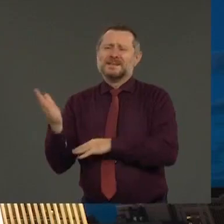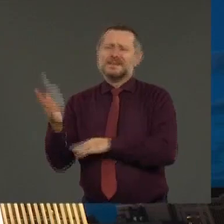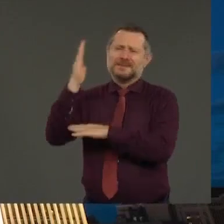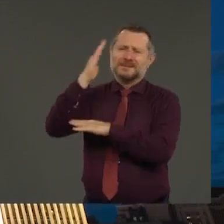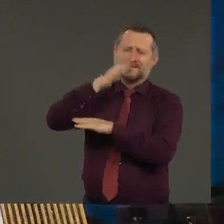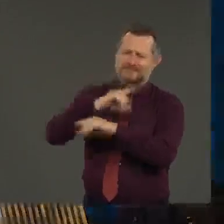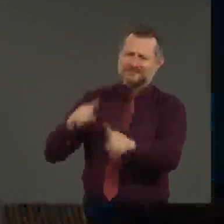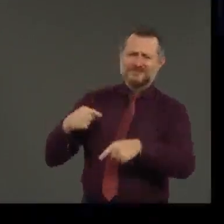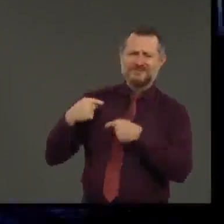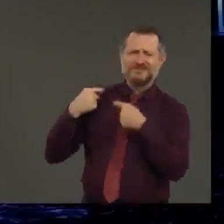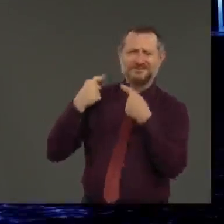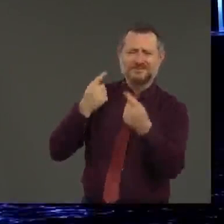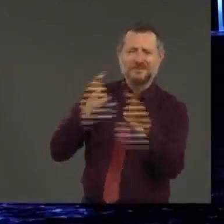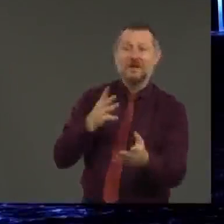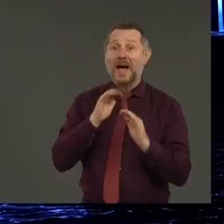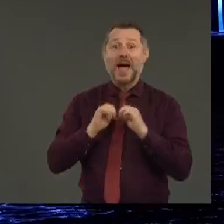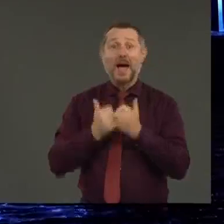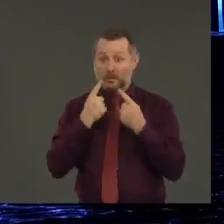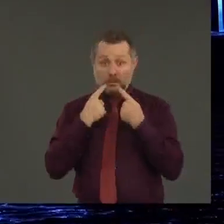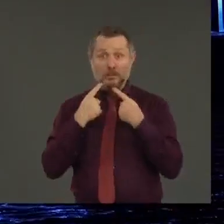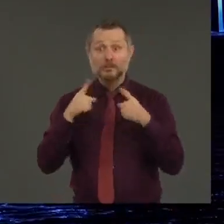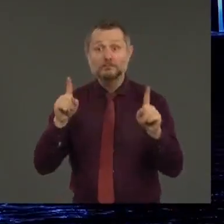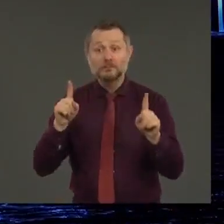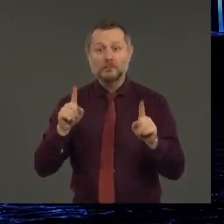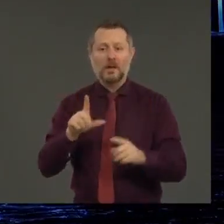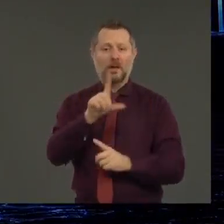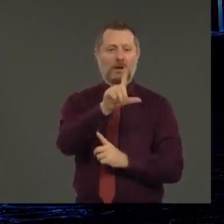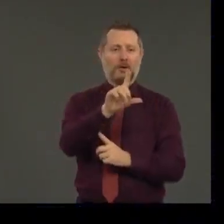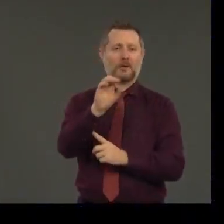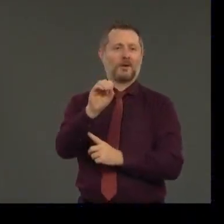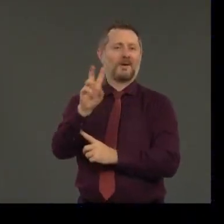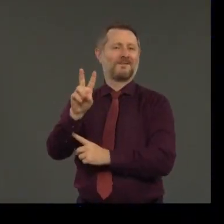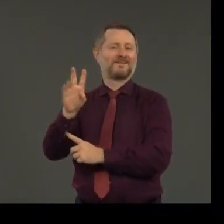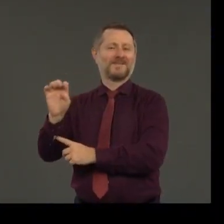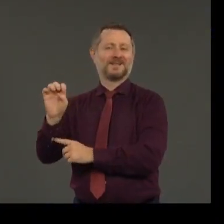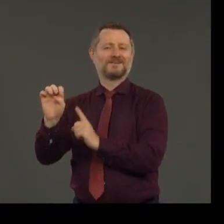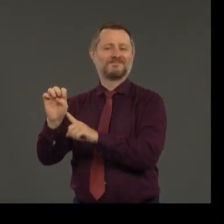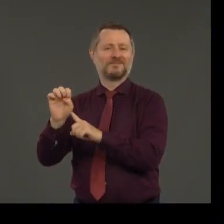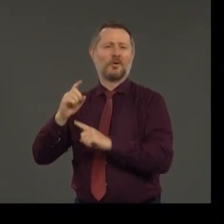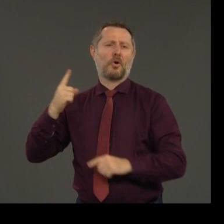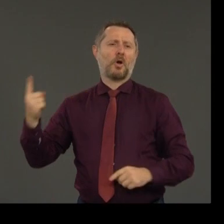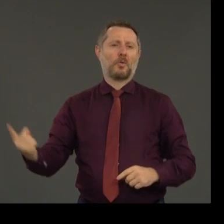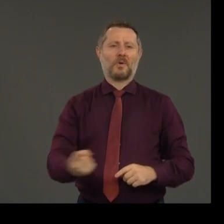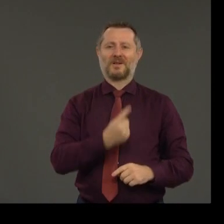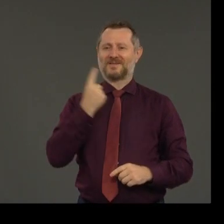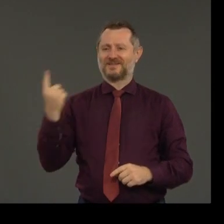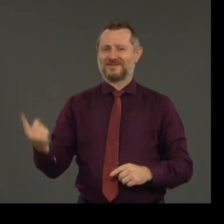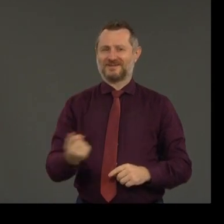love wins. Always.